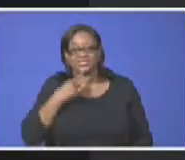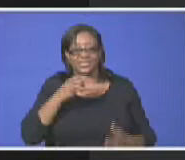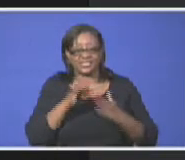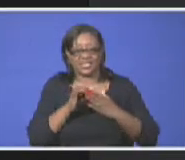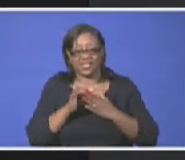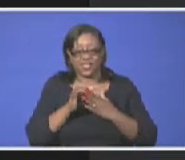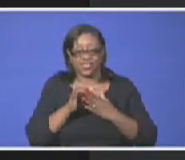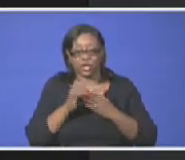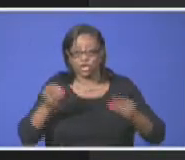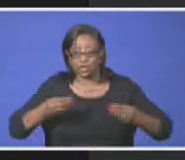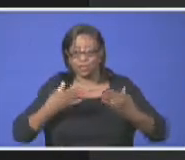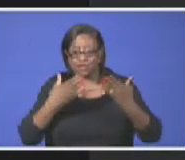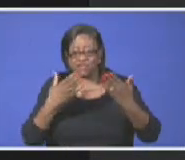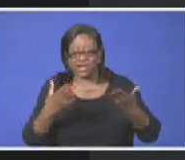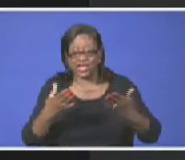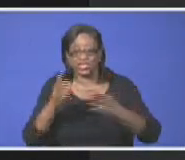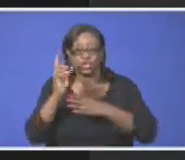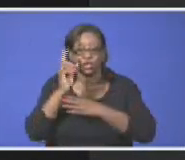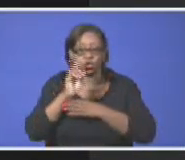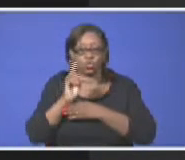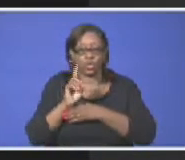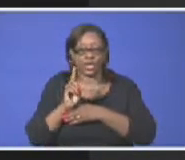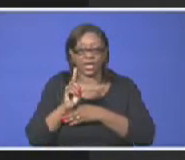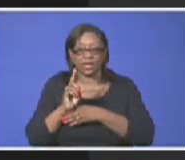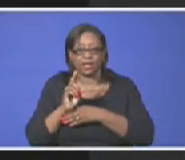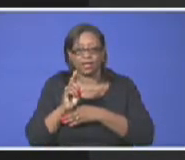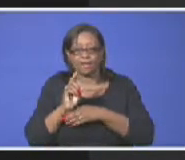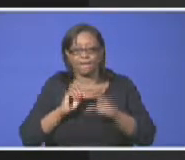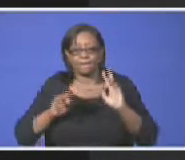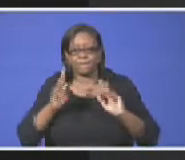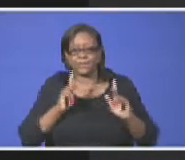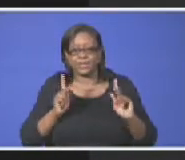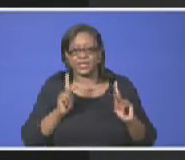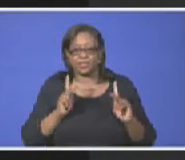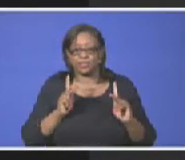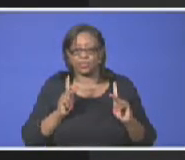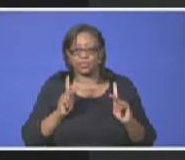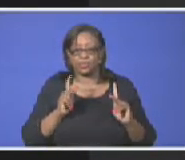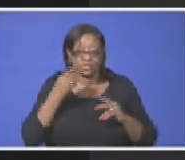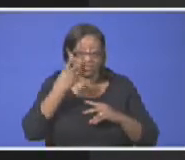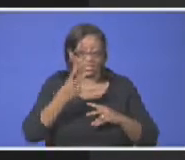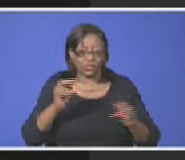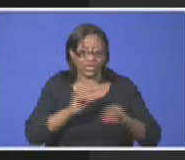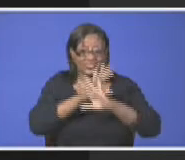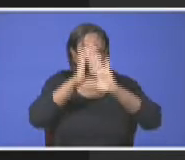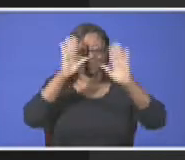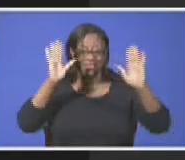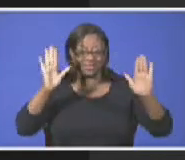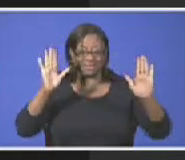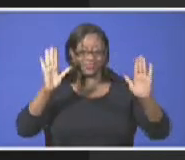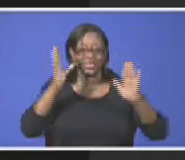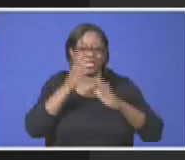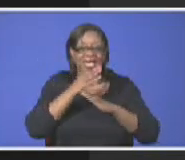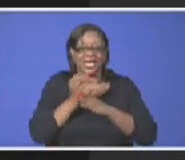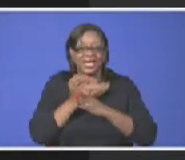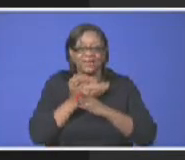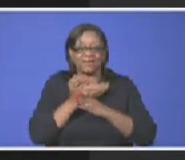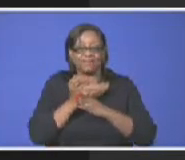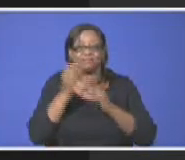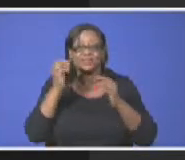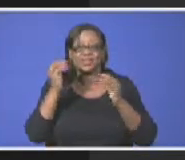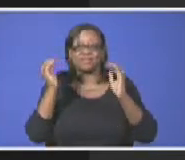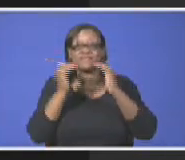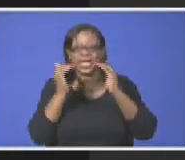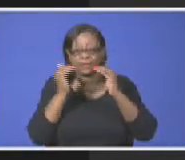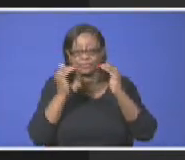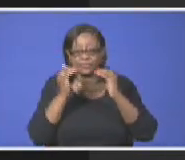a mechanism where all stakeholders are accountable and the rules are clear, fair, and publicized. We hope to have